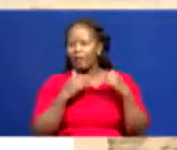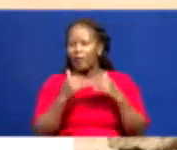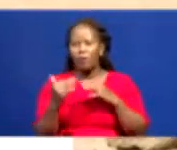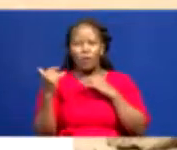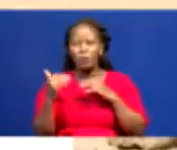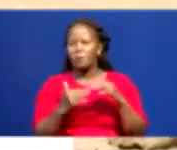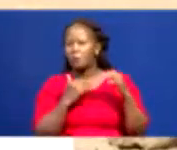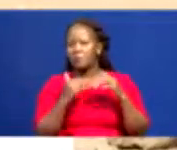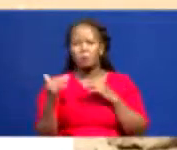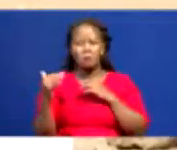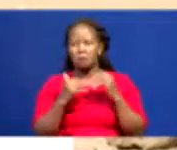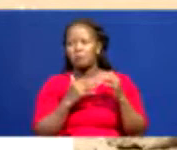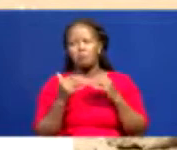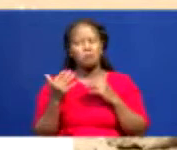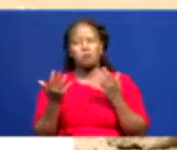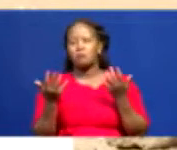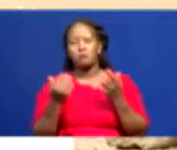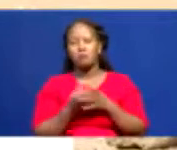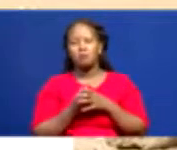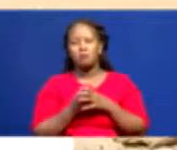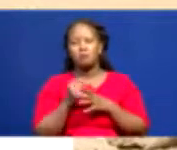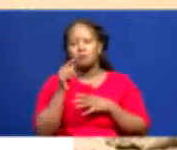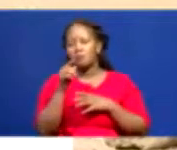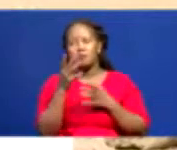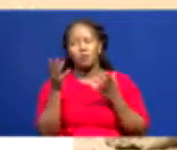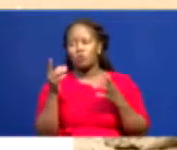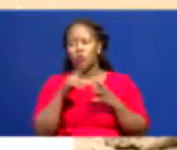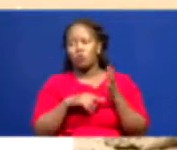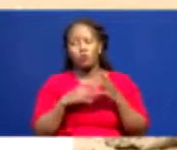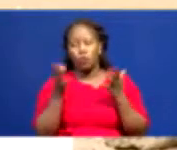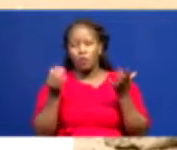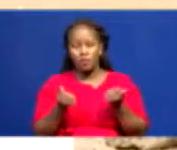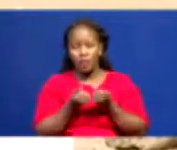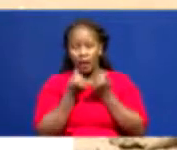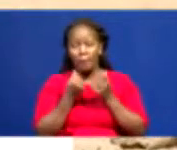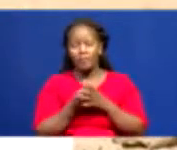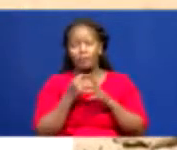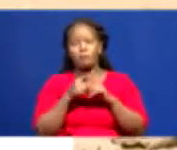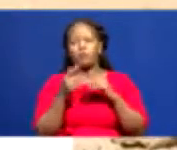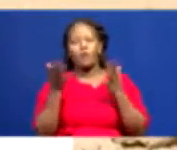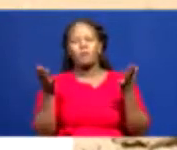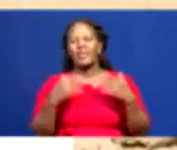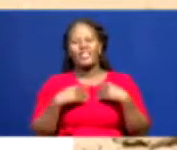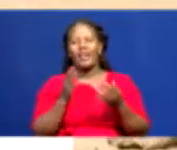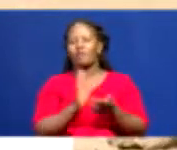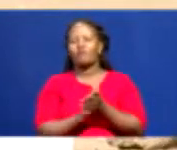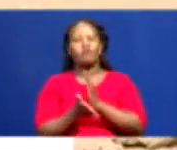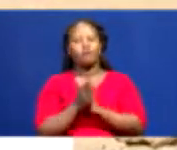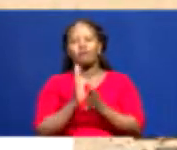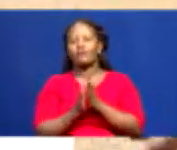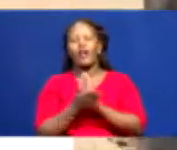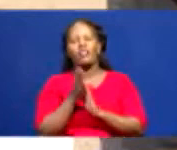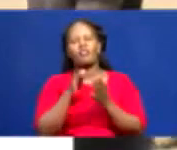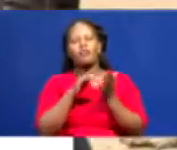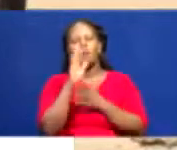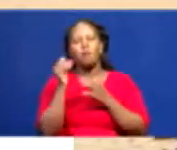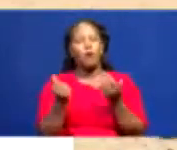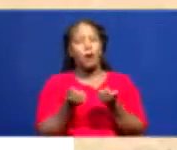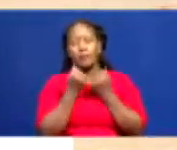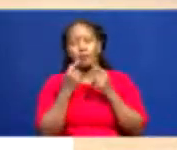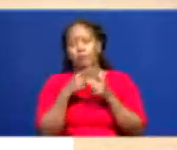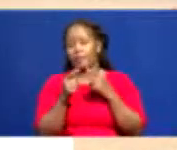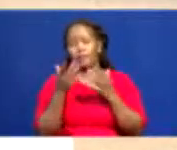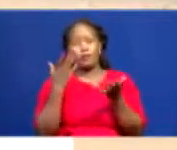mouse kind of a game, that is just what is happening. But there's nothing much, but maybe it's still